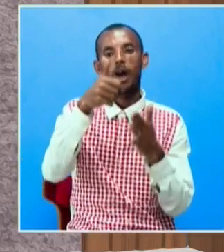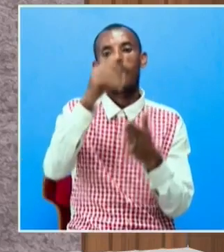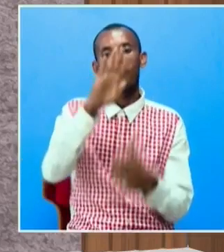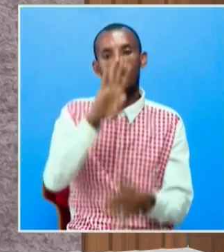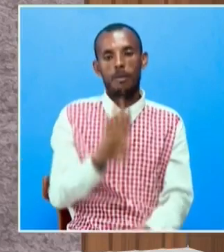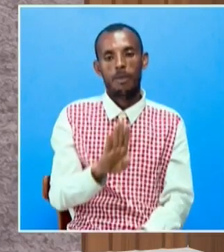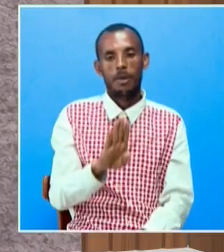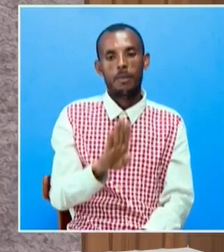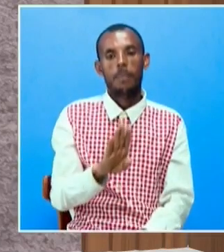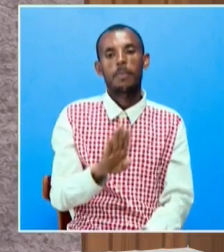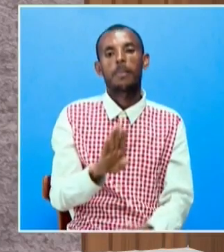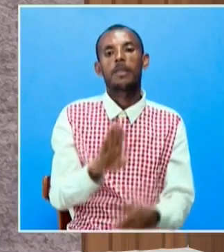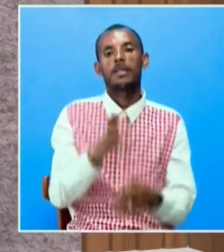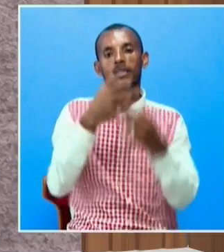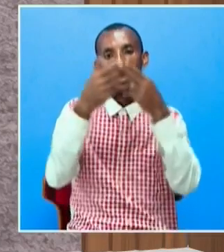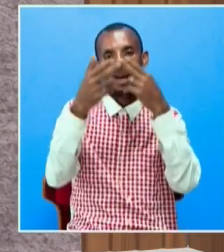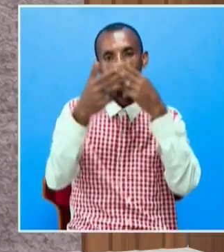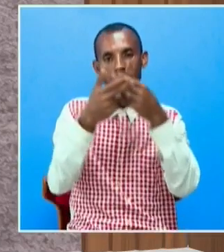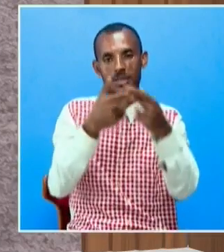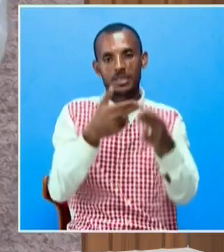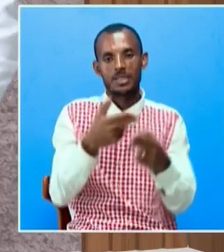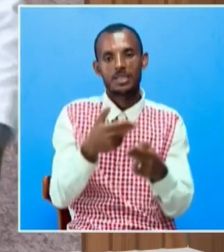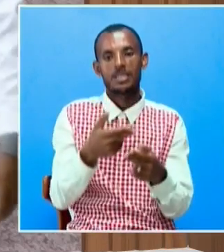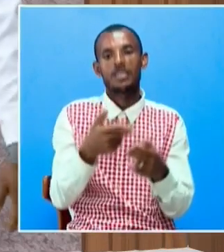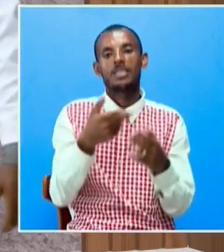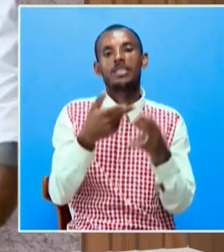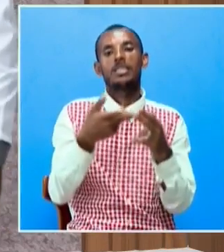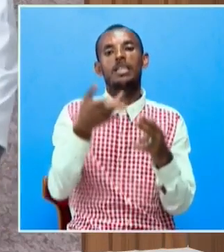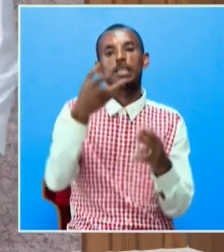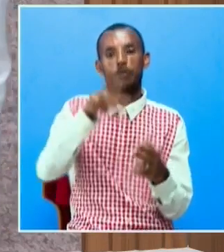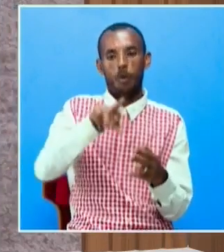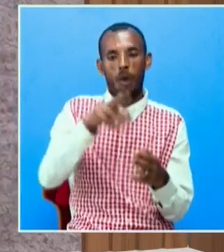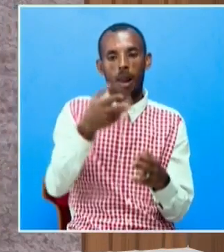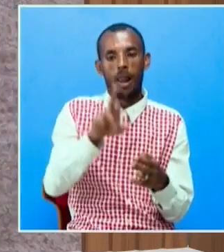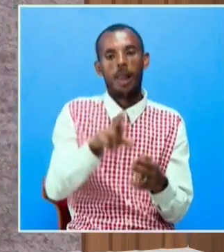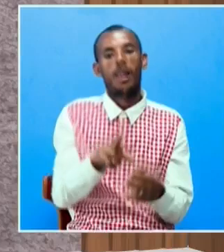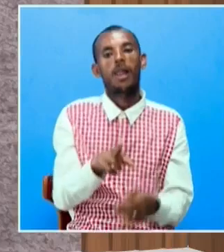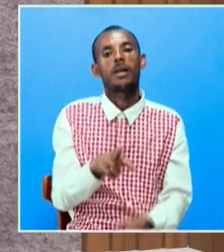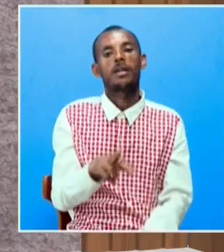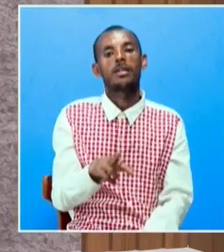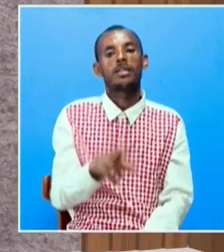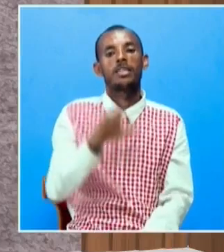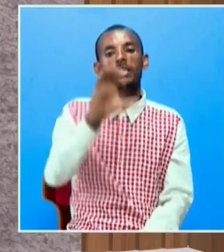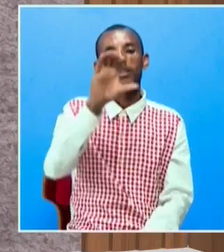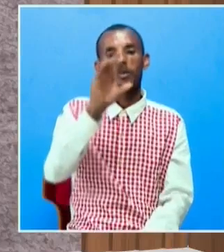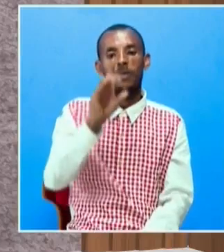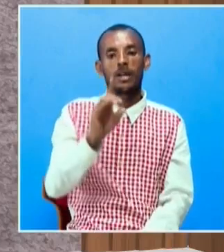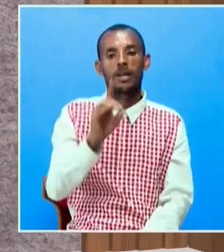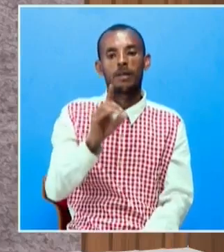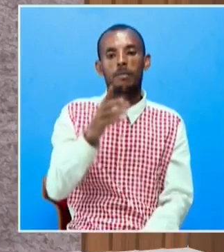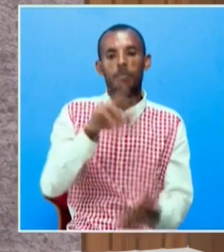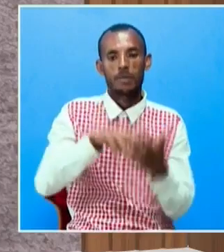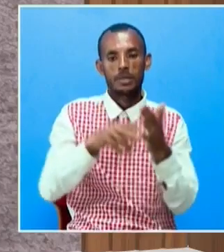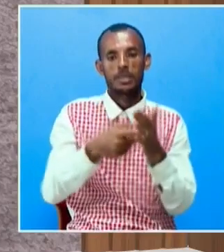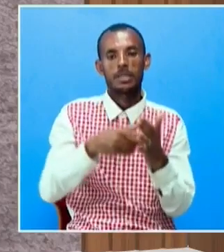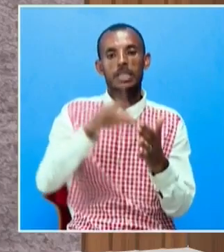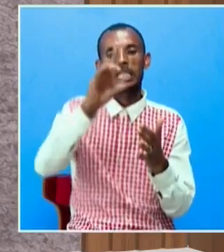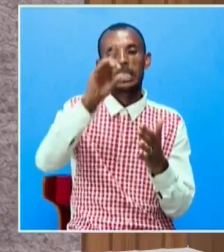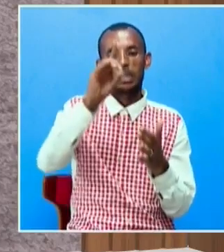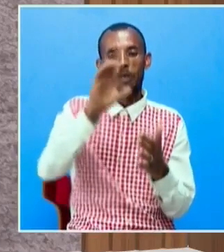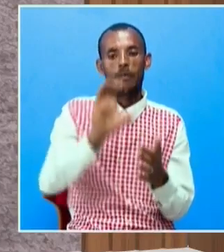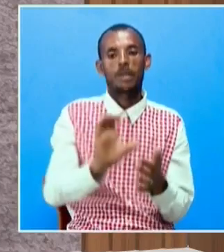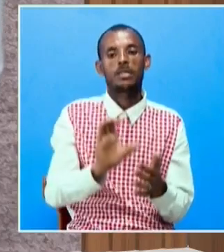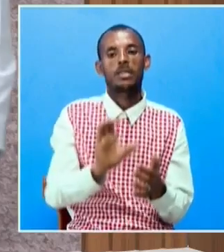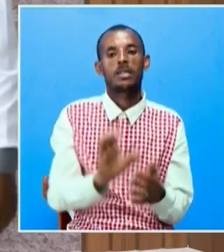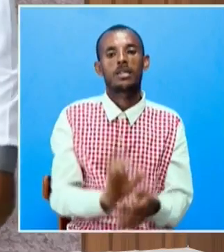A/B times the reciprocal of the divisor, C/D. It becomes D/C, and